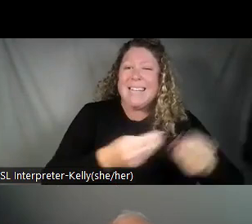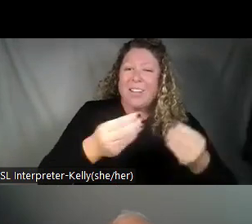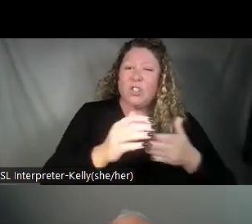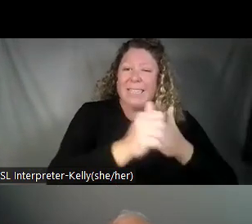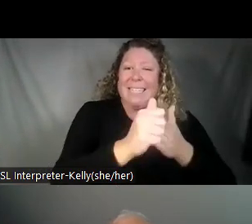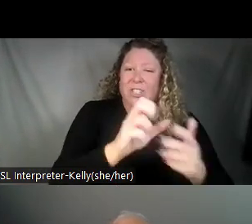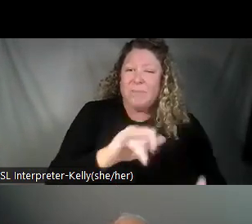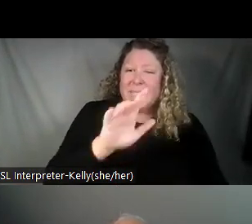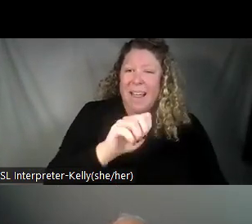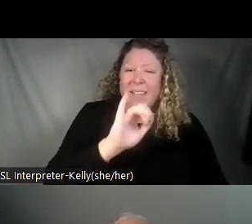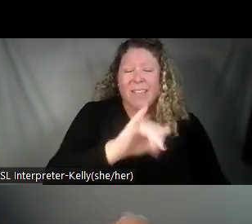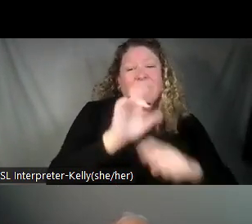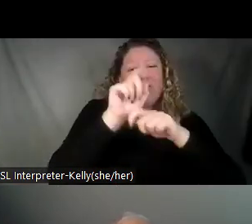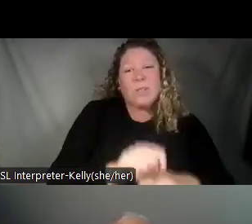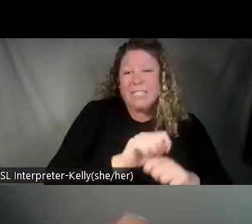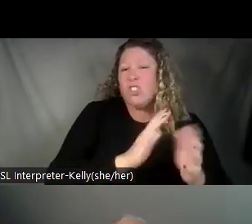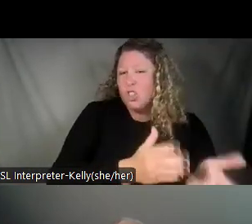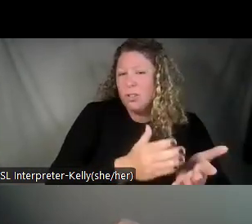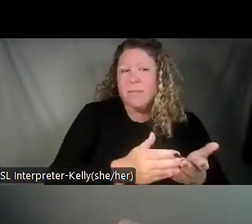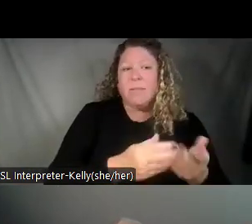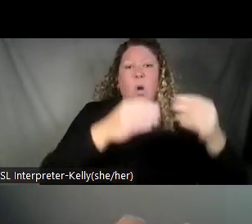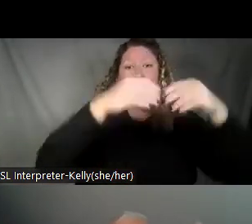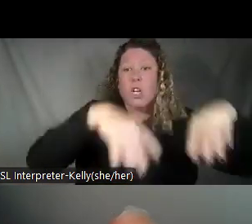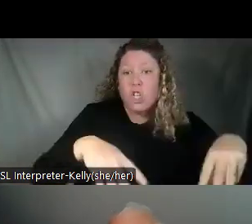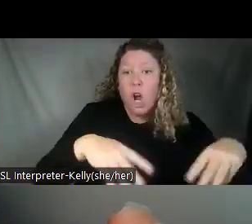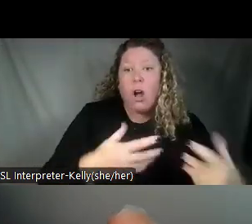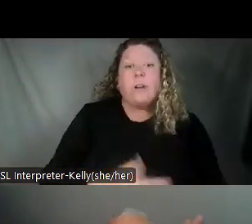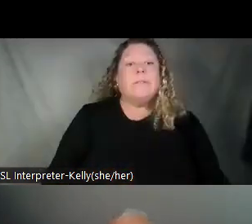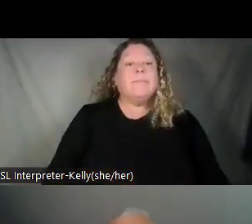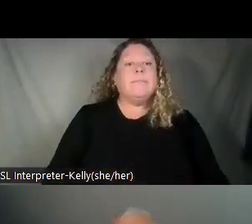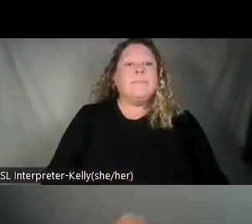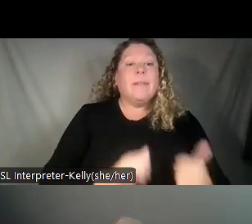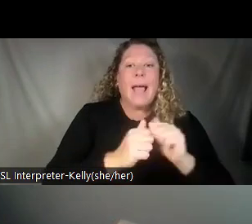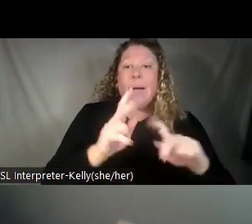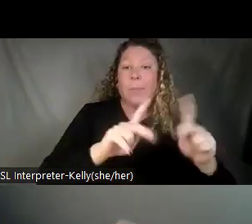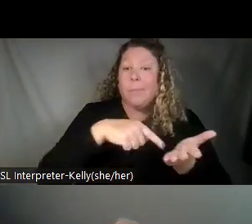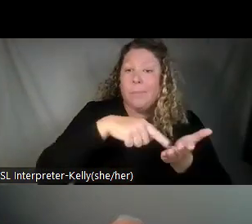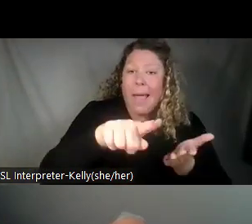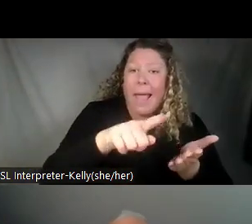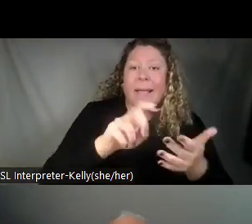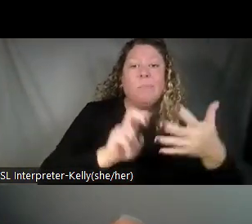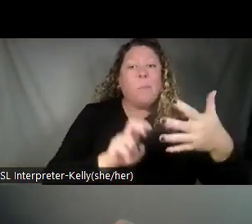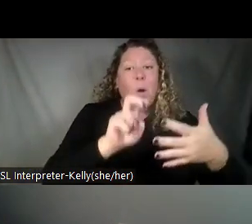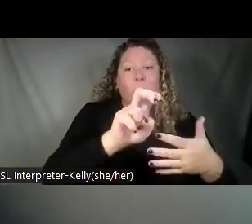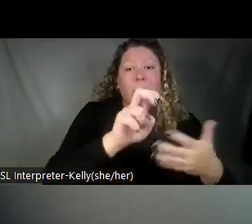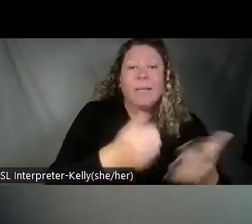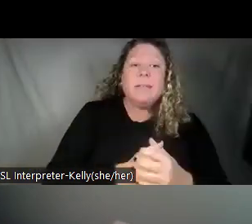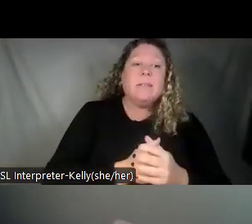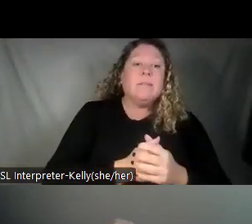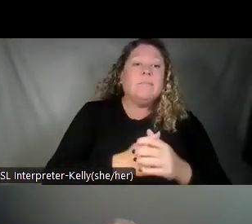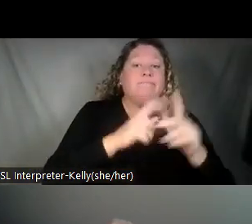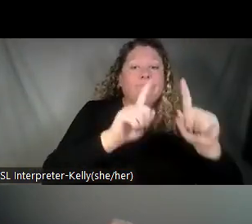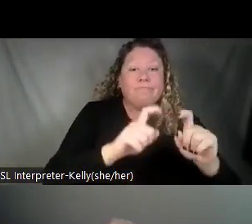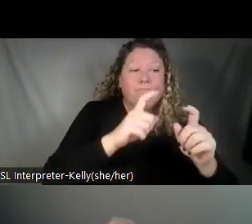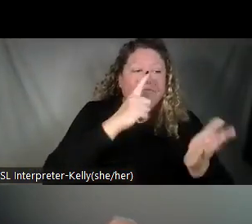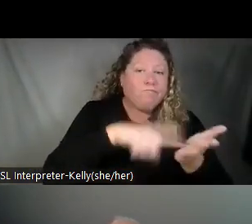of organizations. The org chart, the way people get paid and promoted, and performance is really